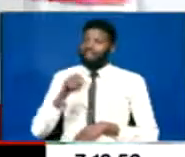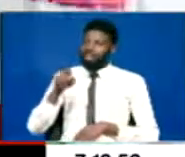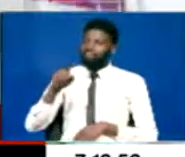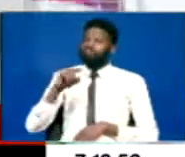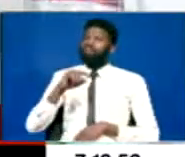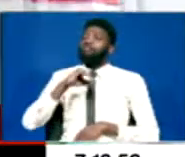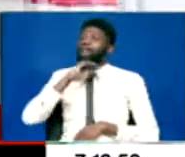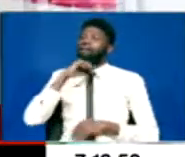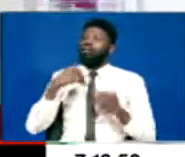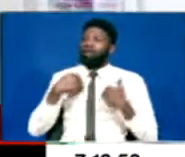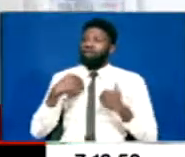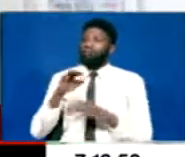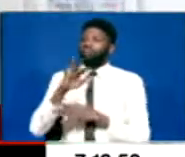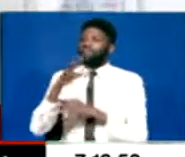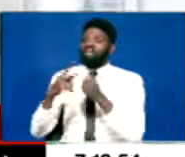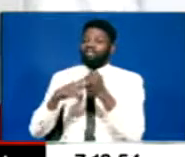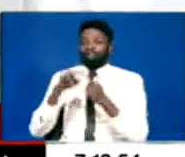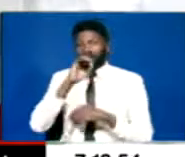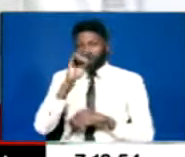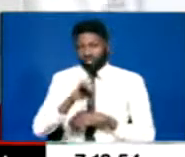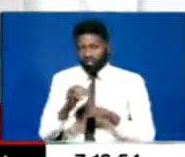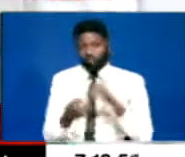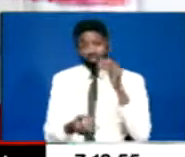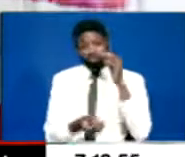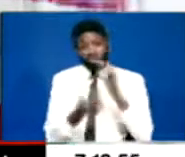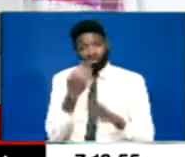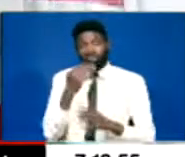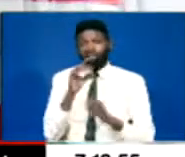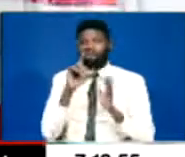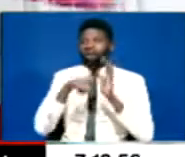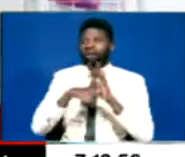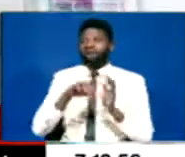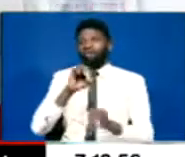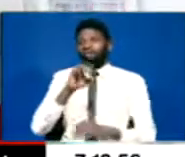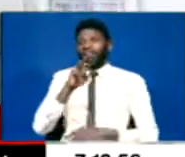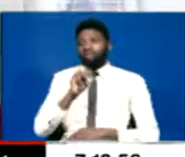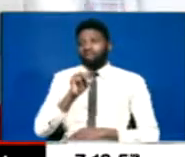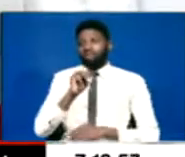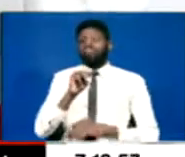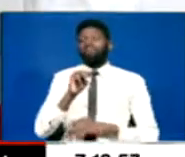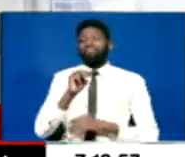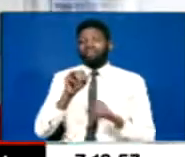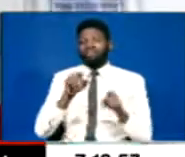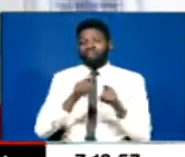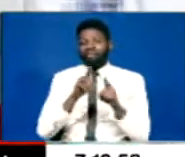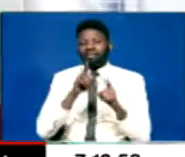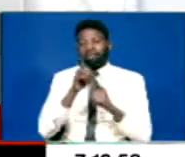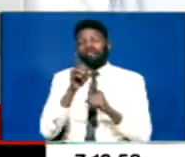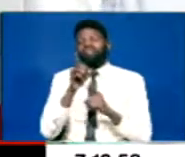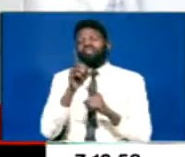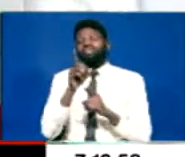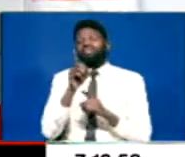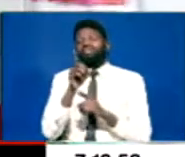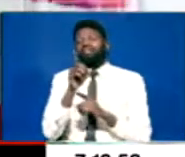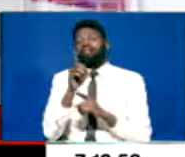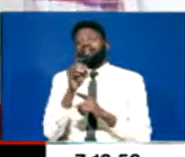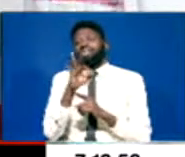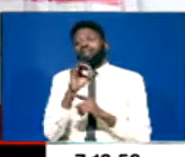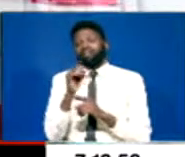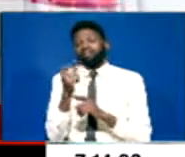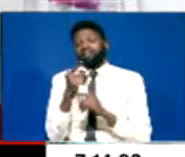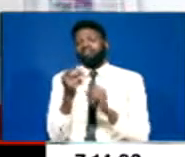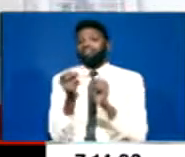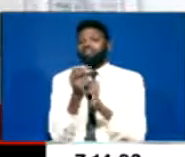new opposition outfit, the Orange Democratic Movement. On 30th December 2007, the Electoral Commission of Kenya